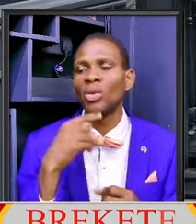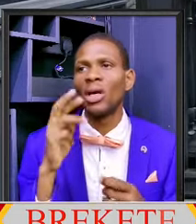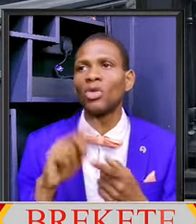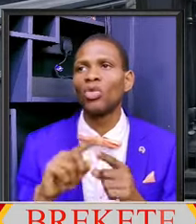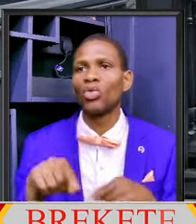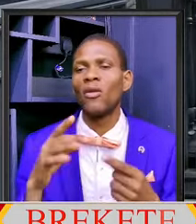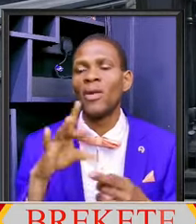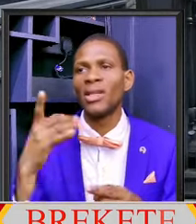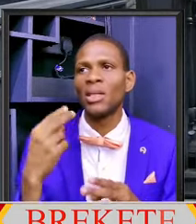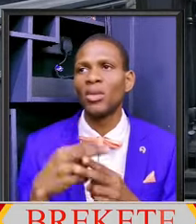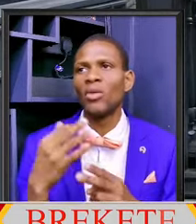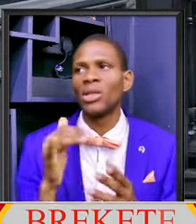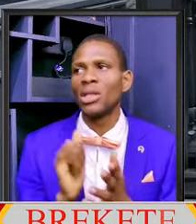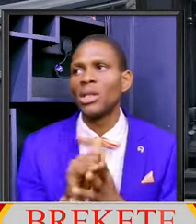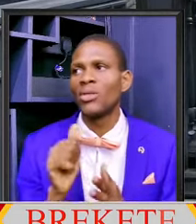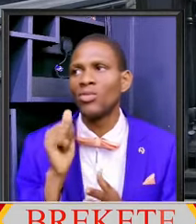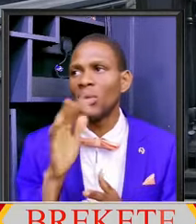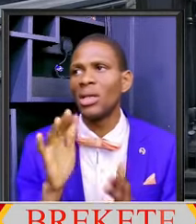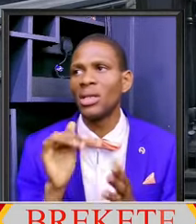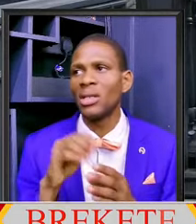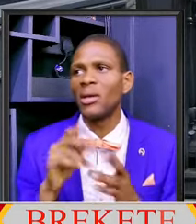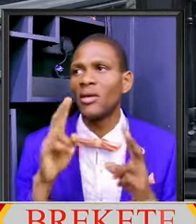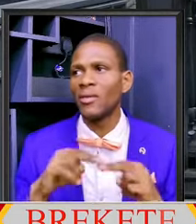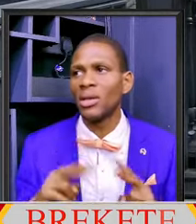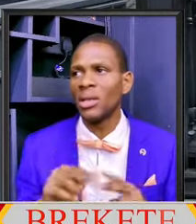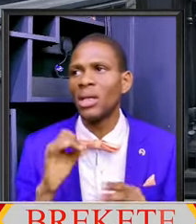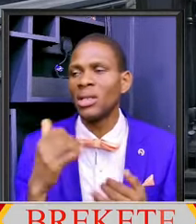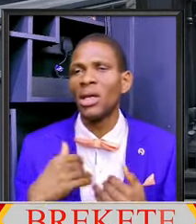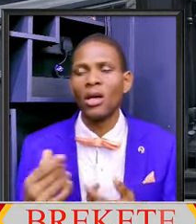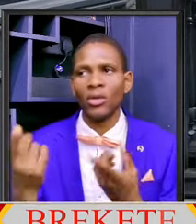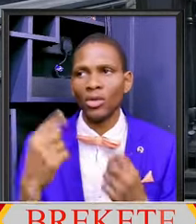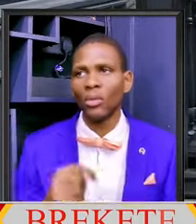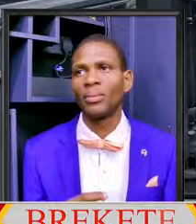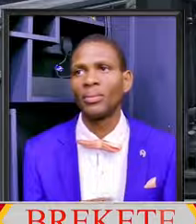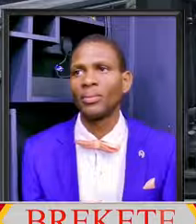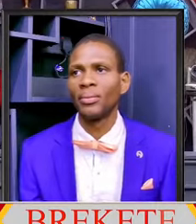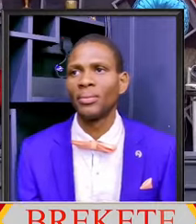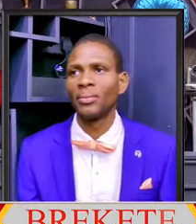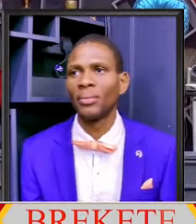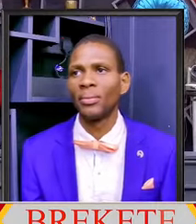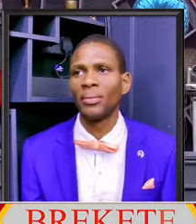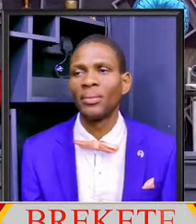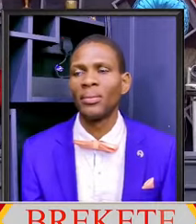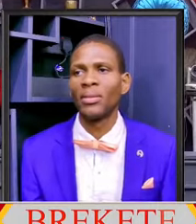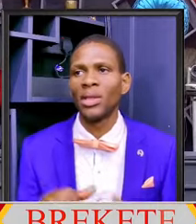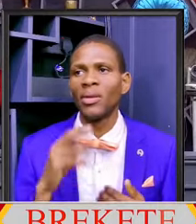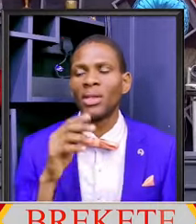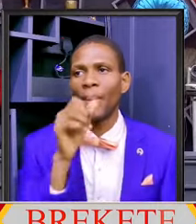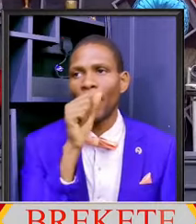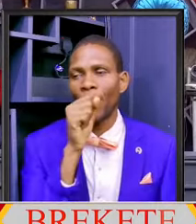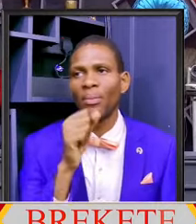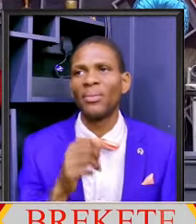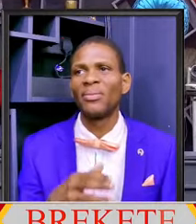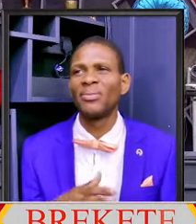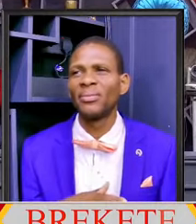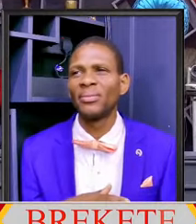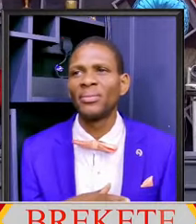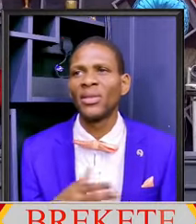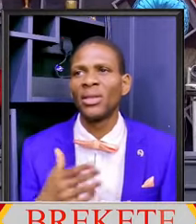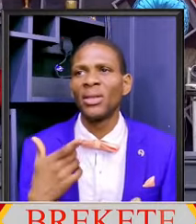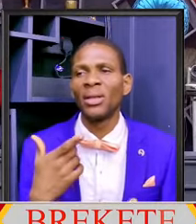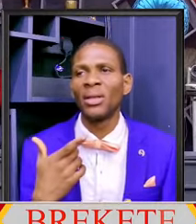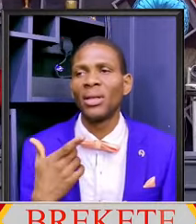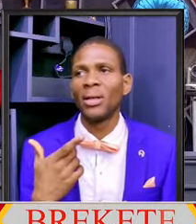of the woman, the village and everything, so she don't carry and come. Okay. Give her the microphone. Make